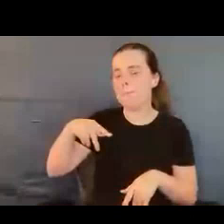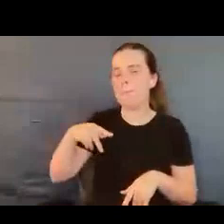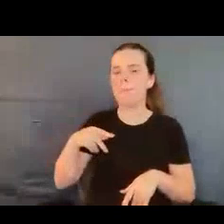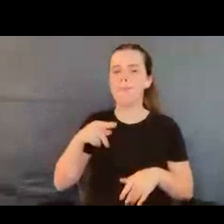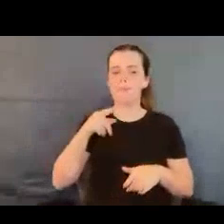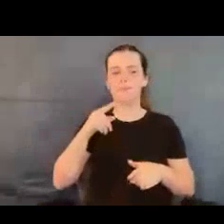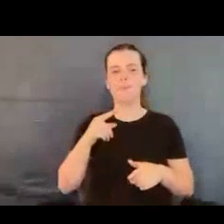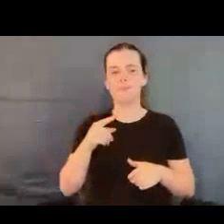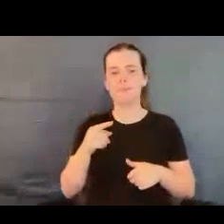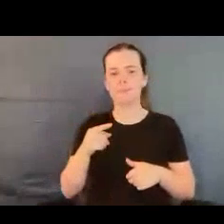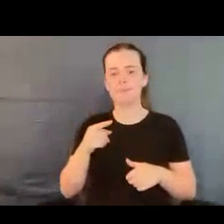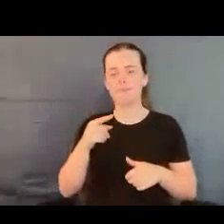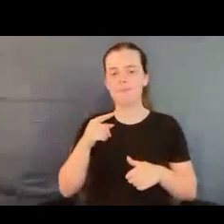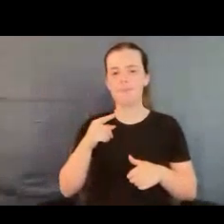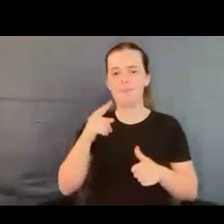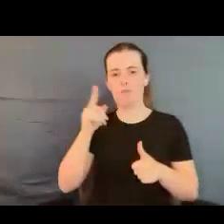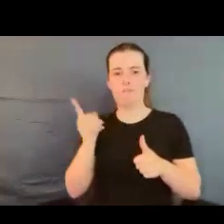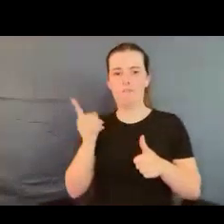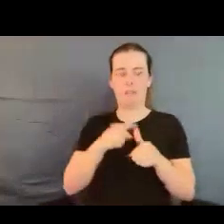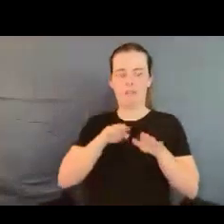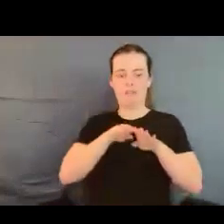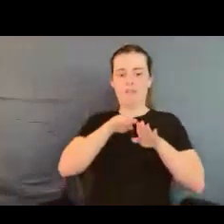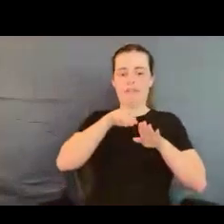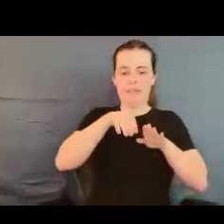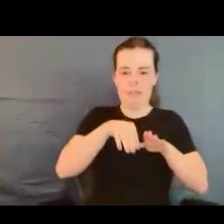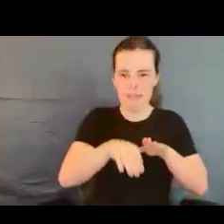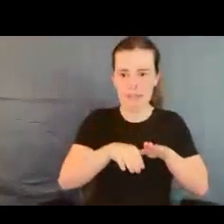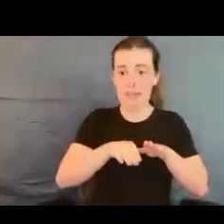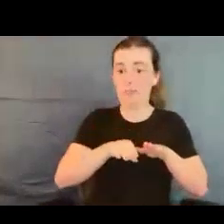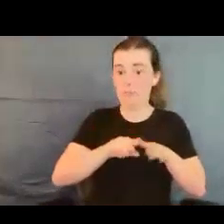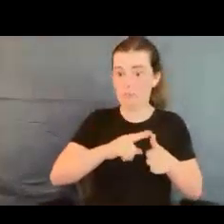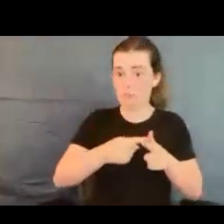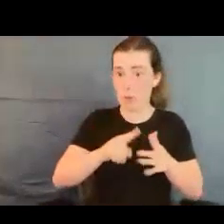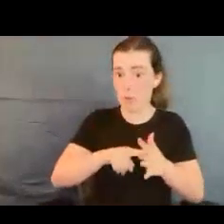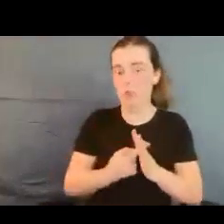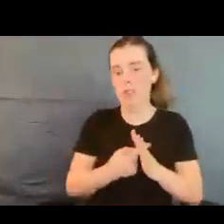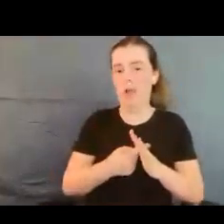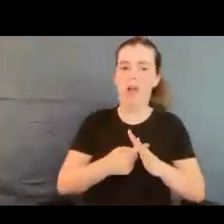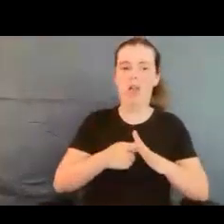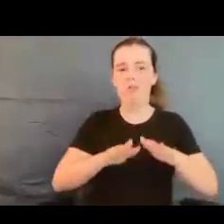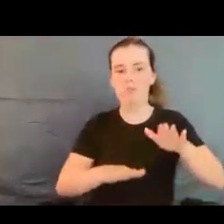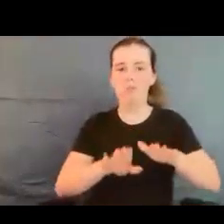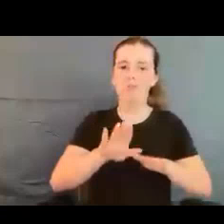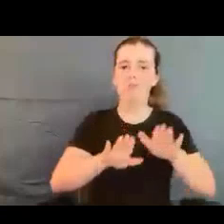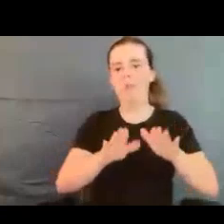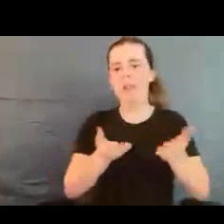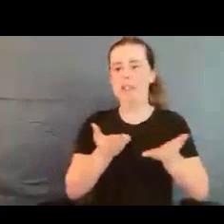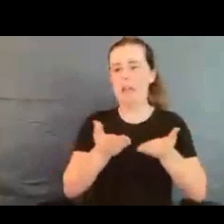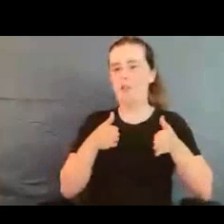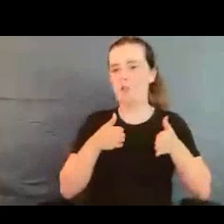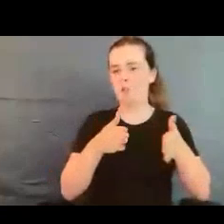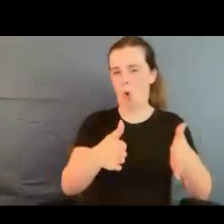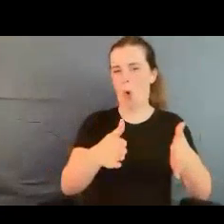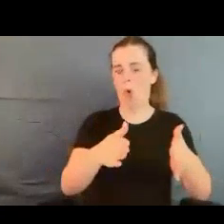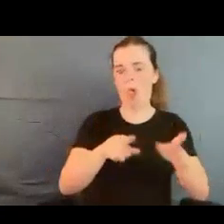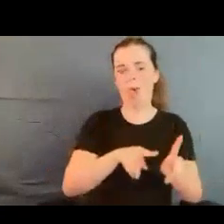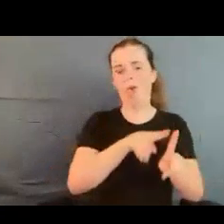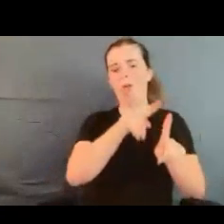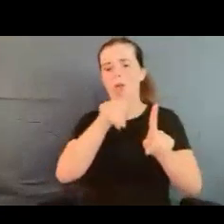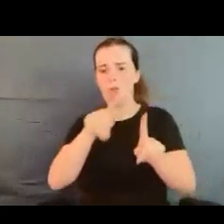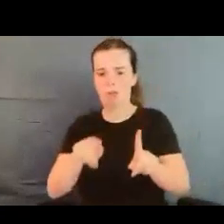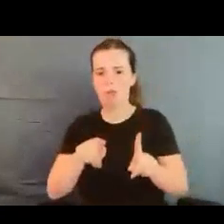this kind of like descent down to the Gad Valley, and then you start climbing on a service road up the Gad Valley a little bit before dropping into these